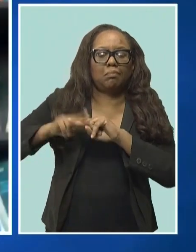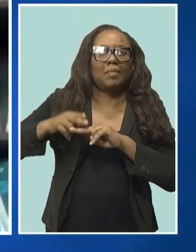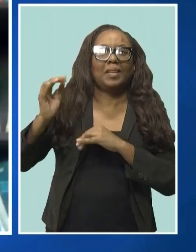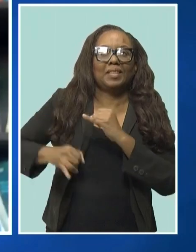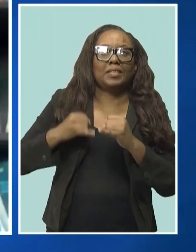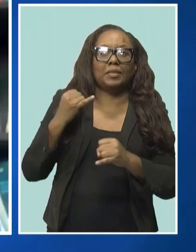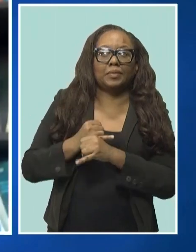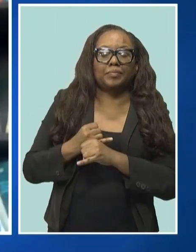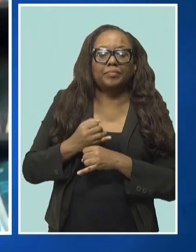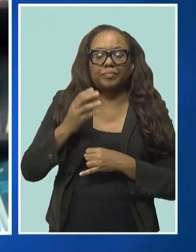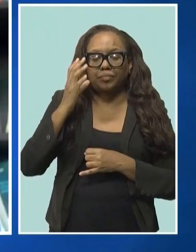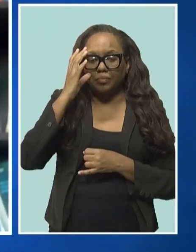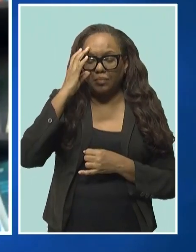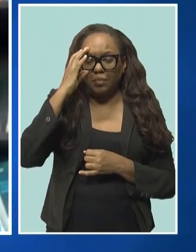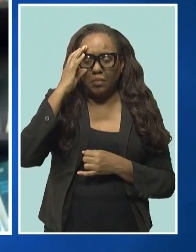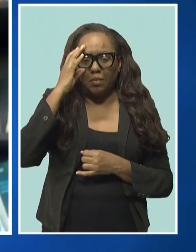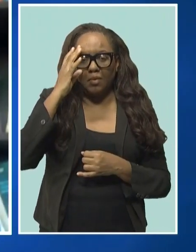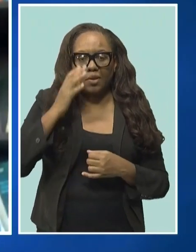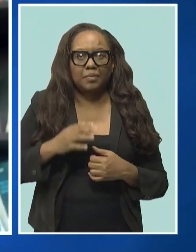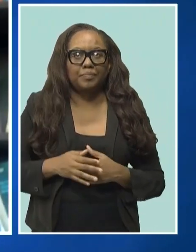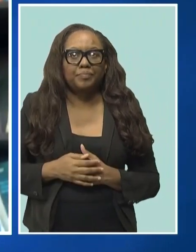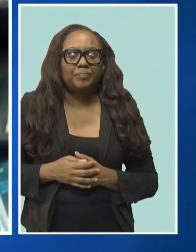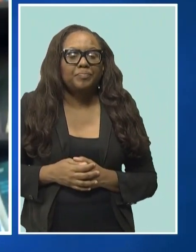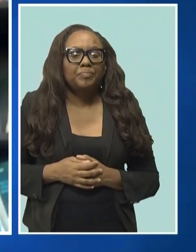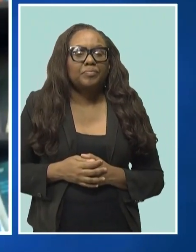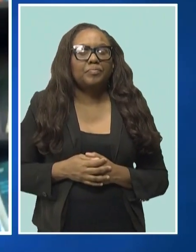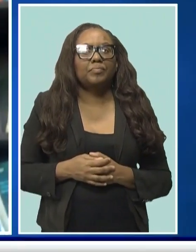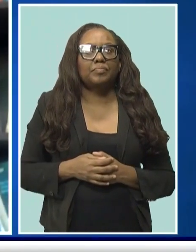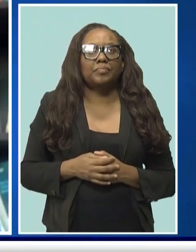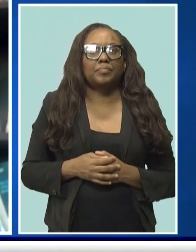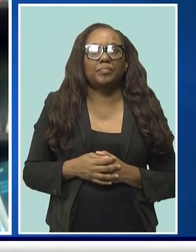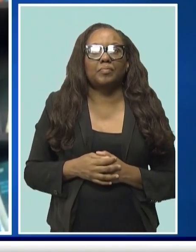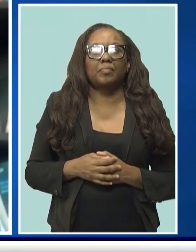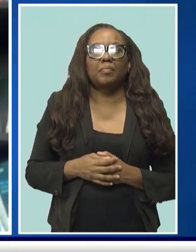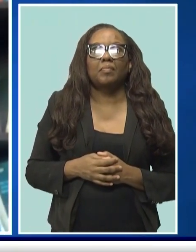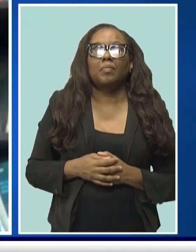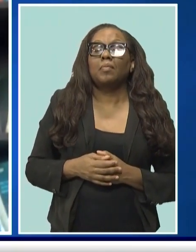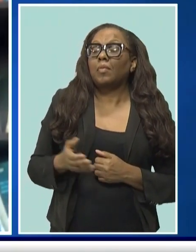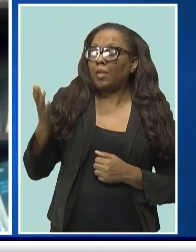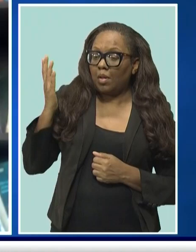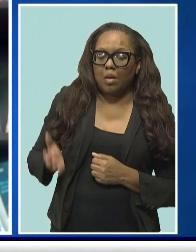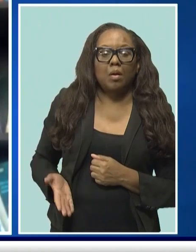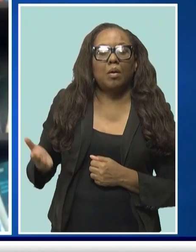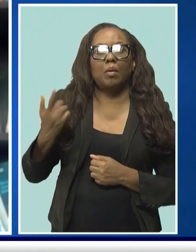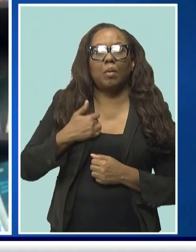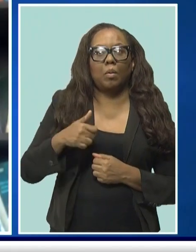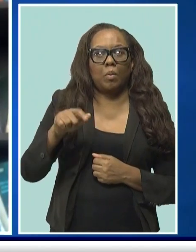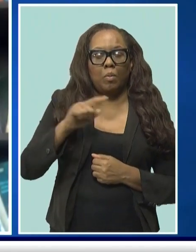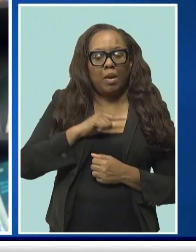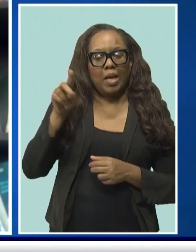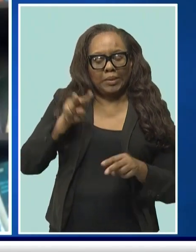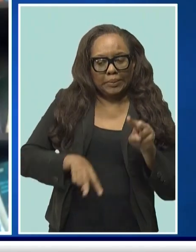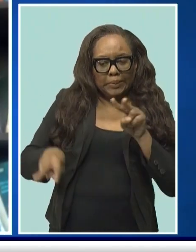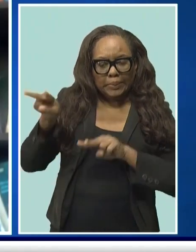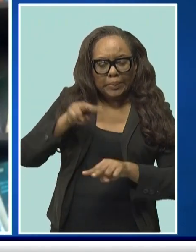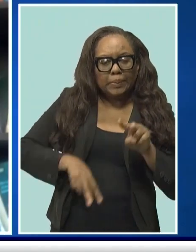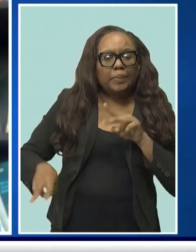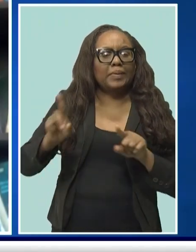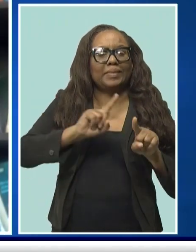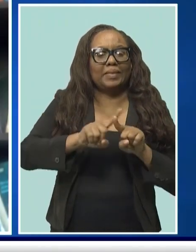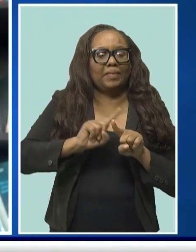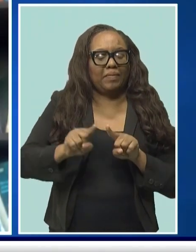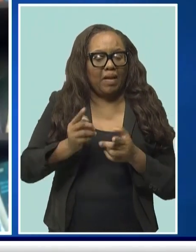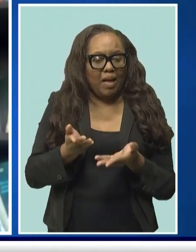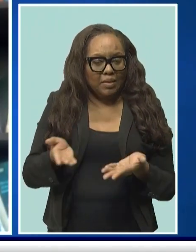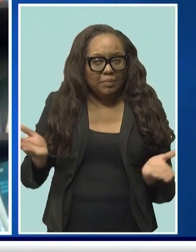These firms have been holding strain in terms of holding the margins on these items. And